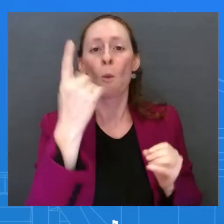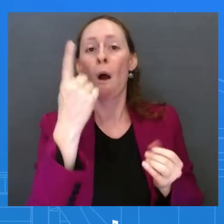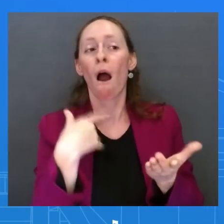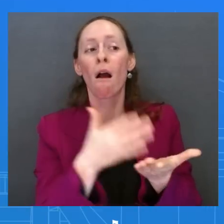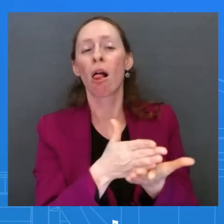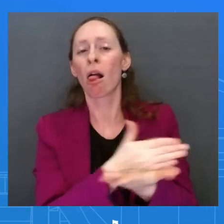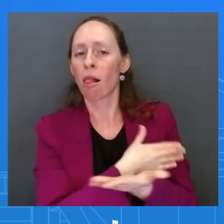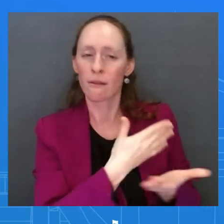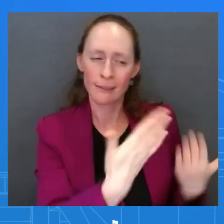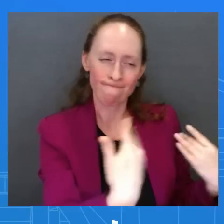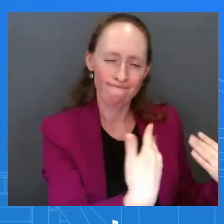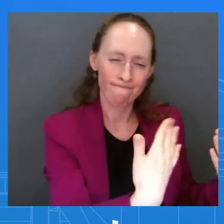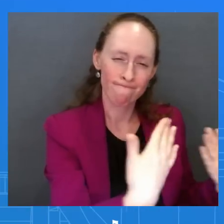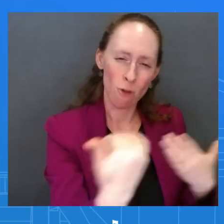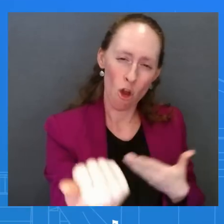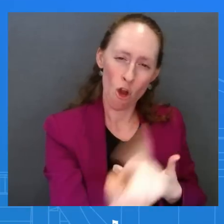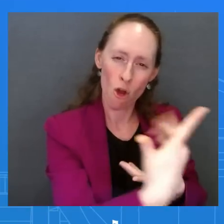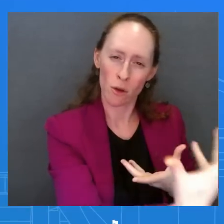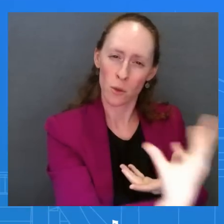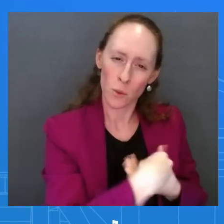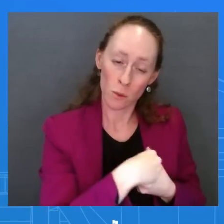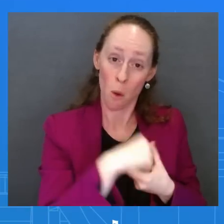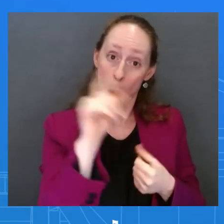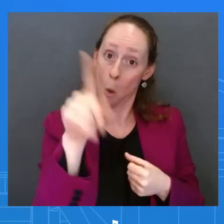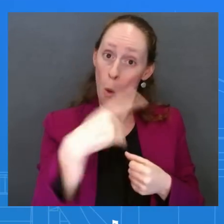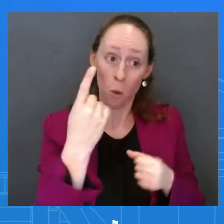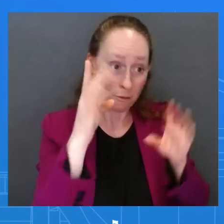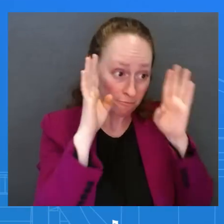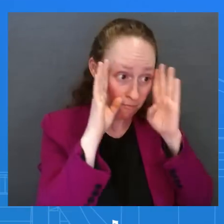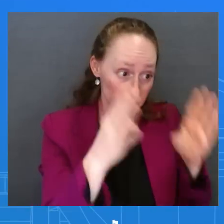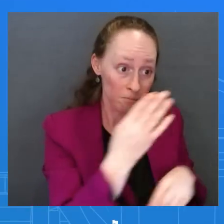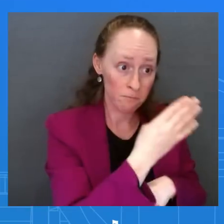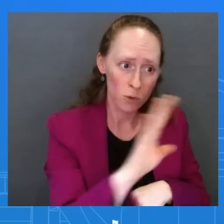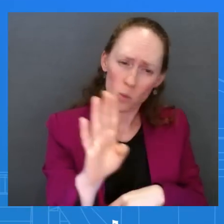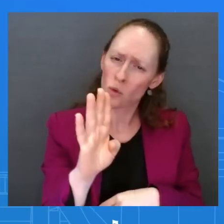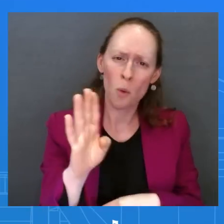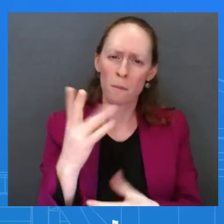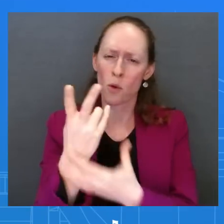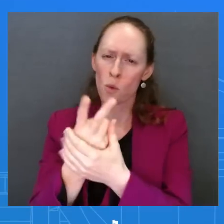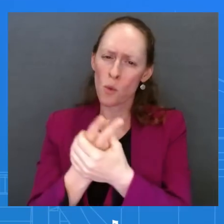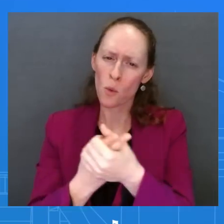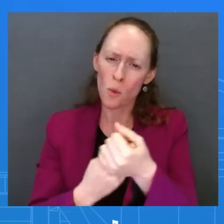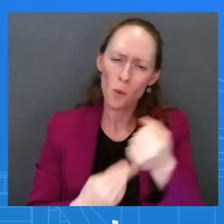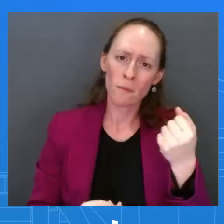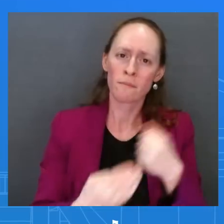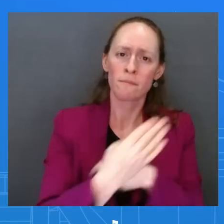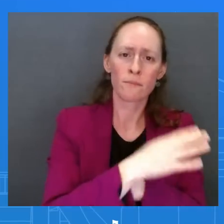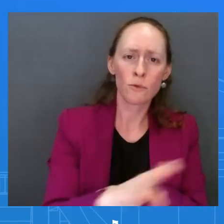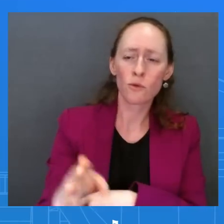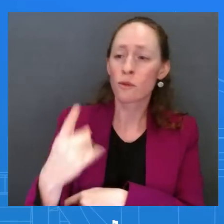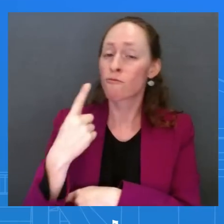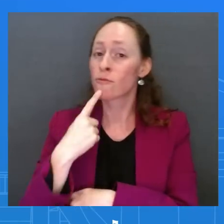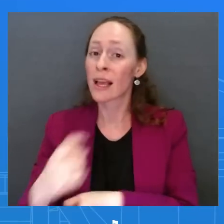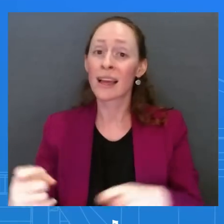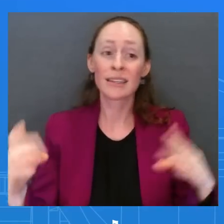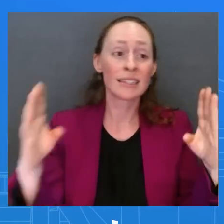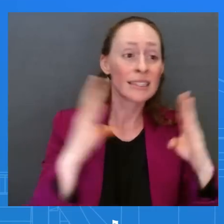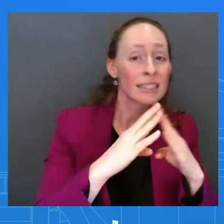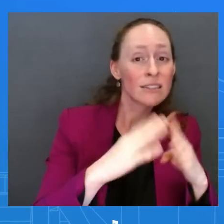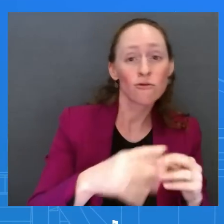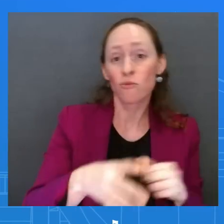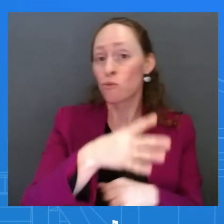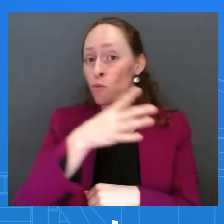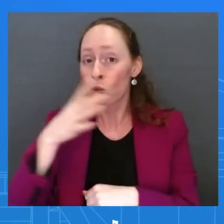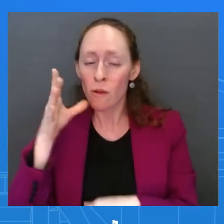America. It's about everyone who he believes he is the president for. I will just follow up. Historians view Ronald Reagan as